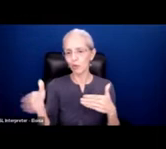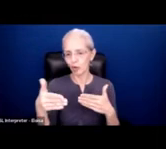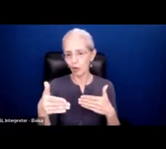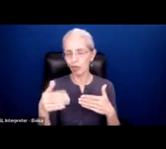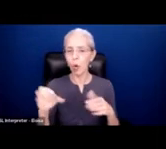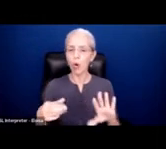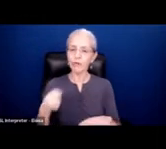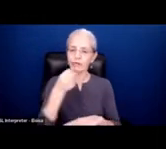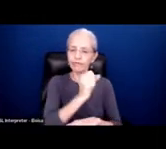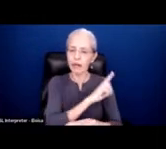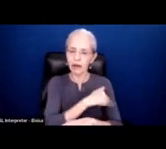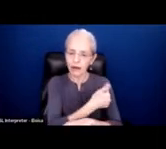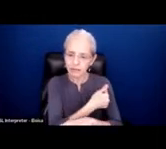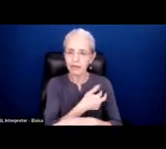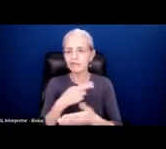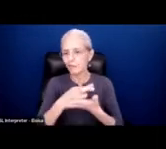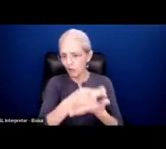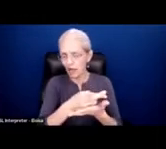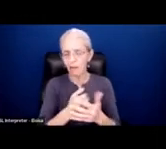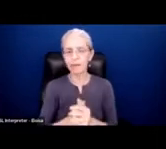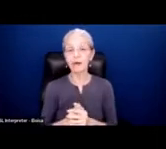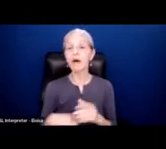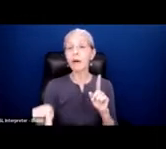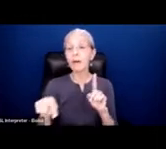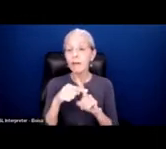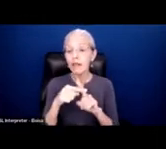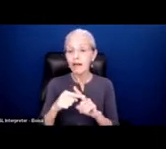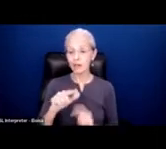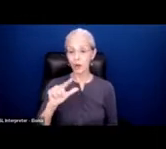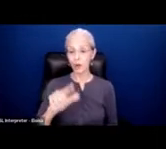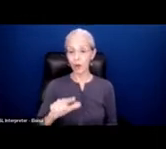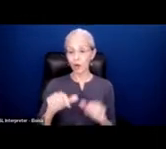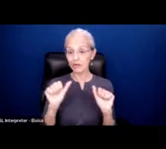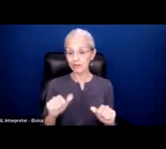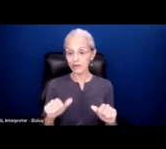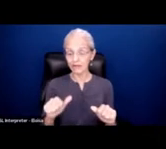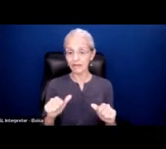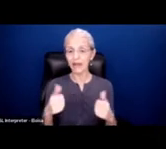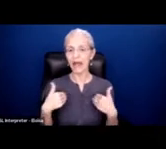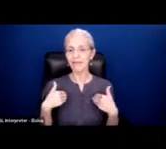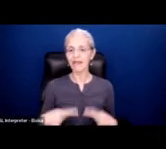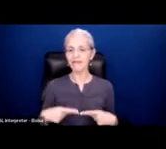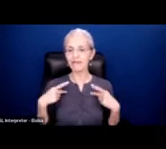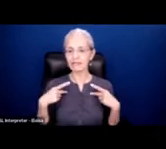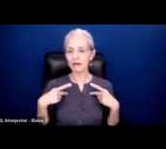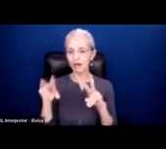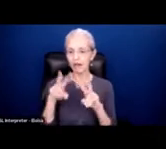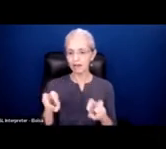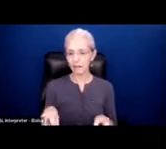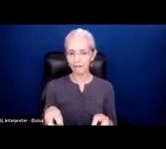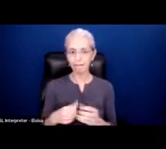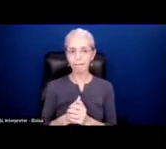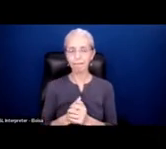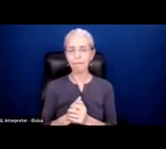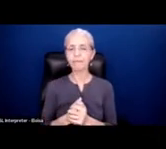hospital or rehab stay, as well as the lowest likelihood of having a physical exam. This is